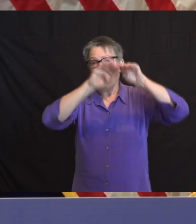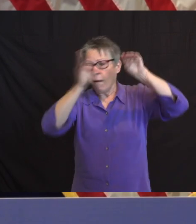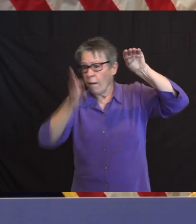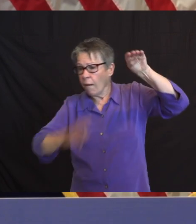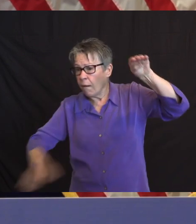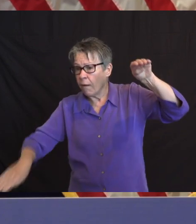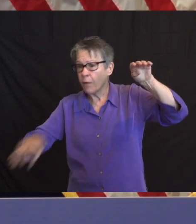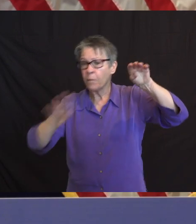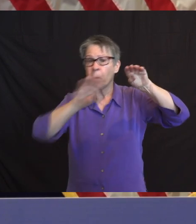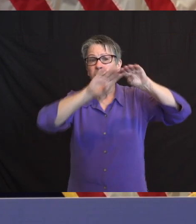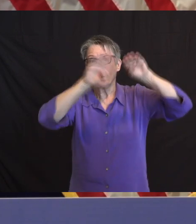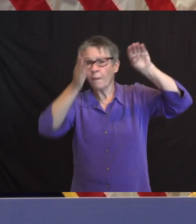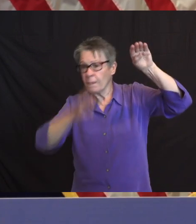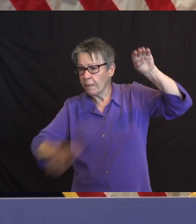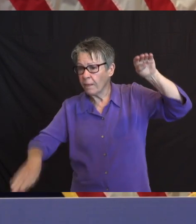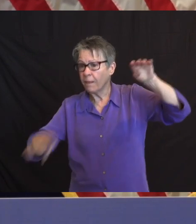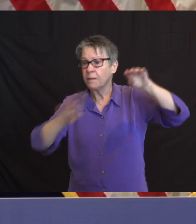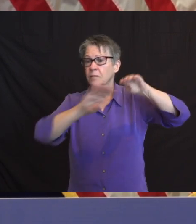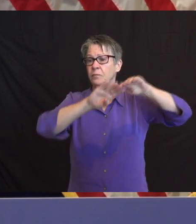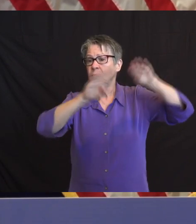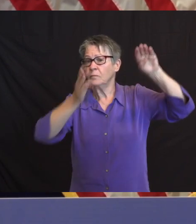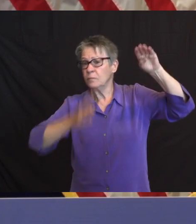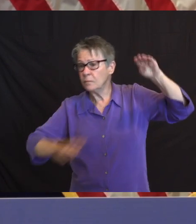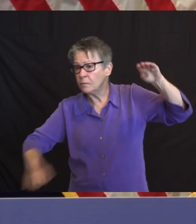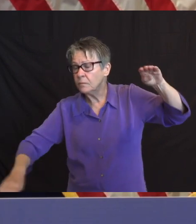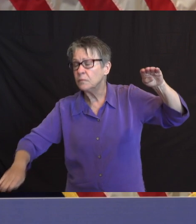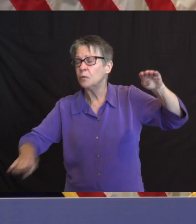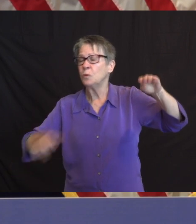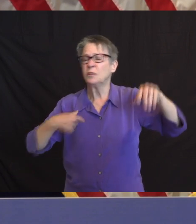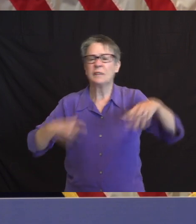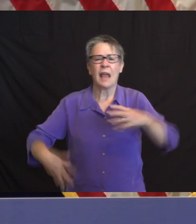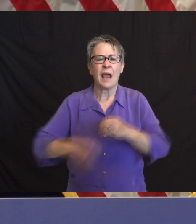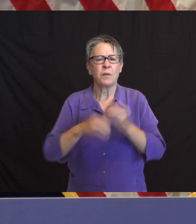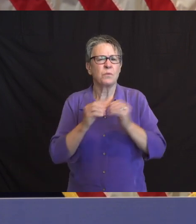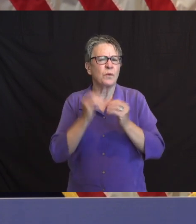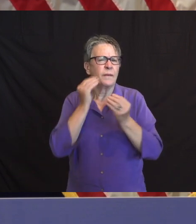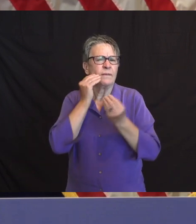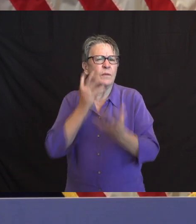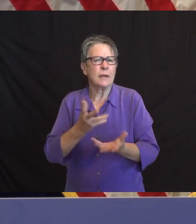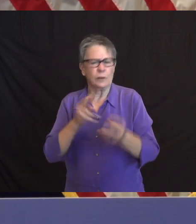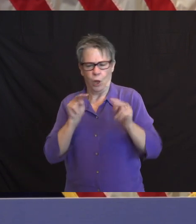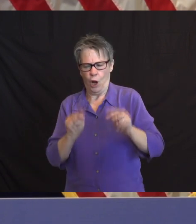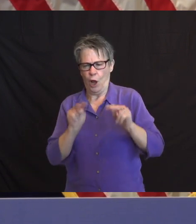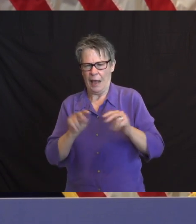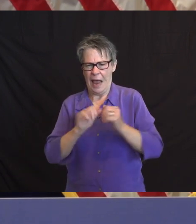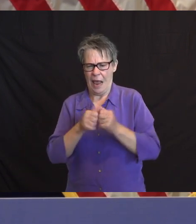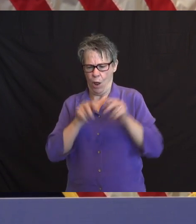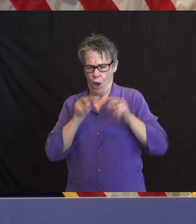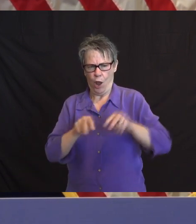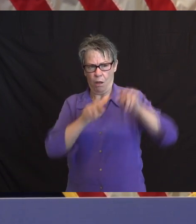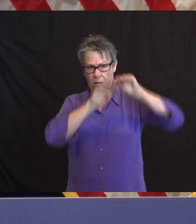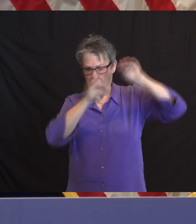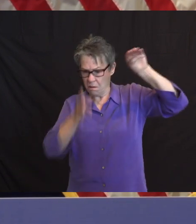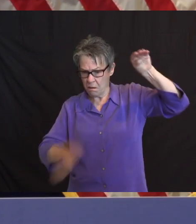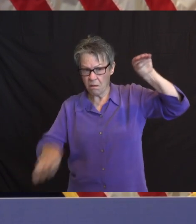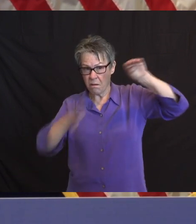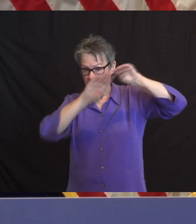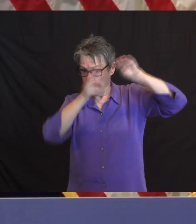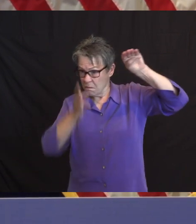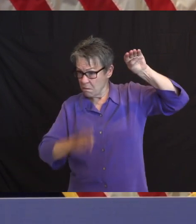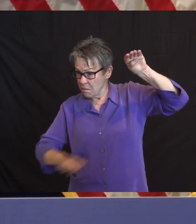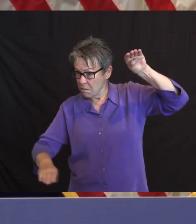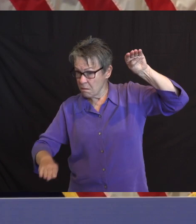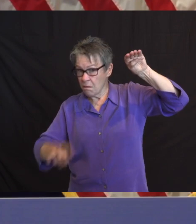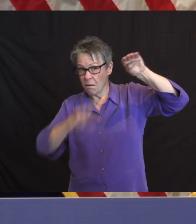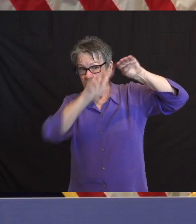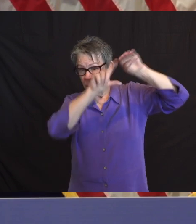trying to add a little bit of a different lens for folks to sort of give them a sense of a different dimension as to how we're looking